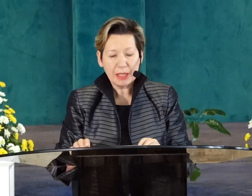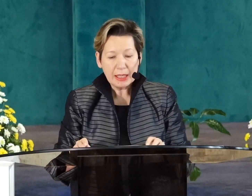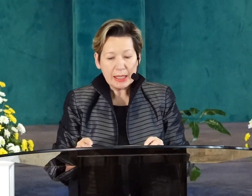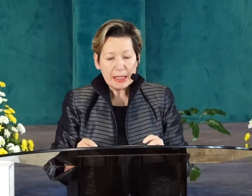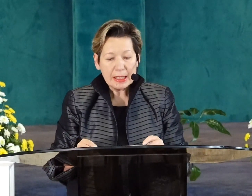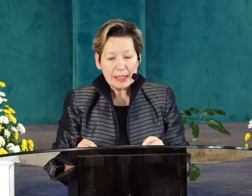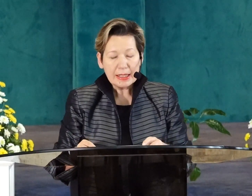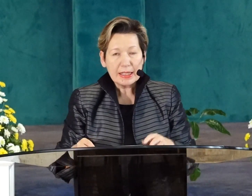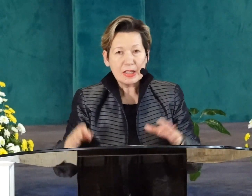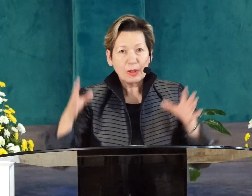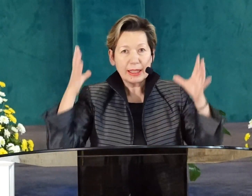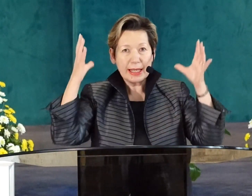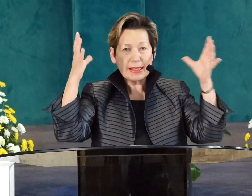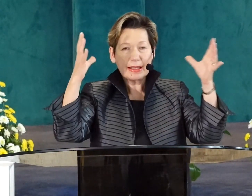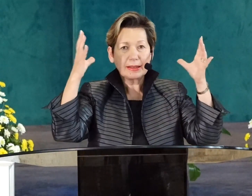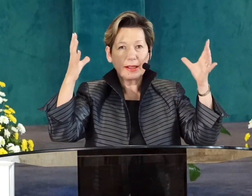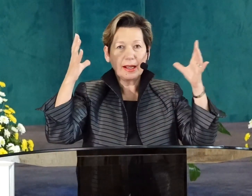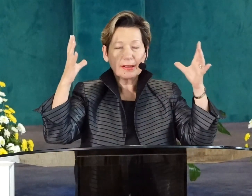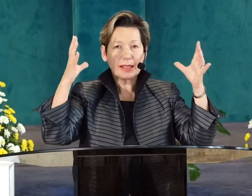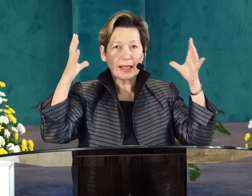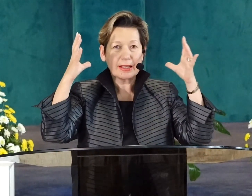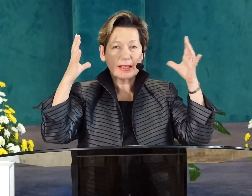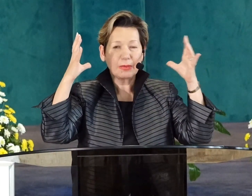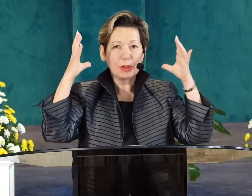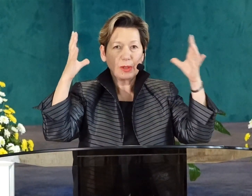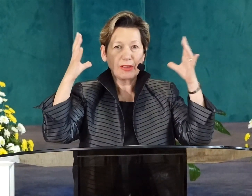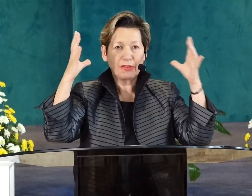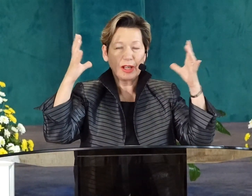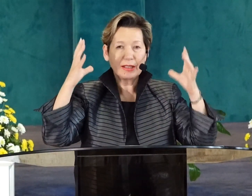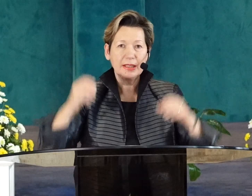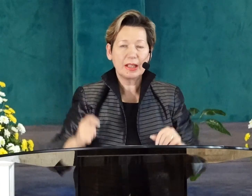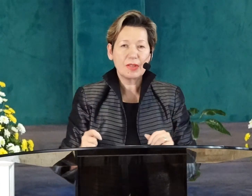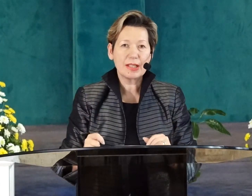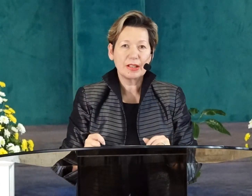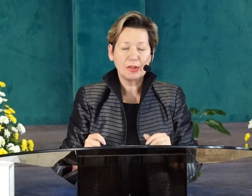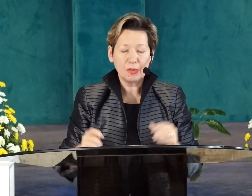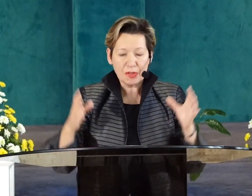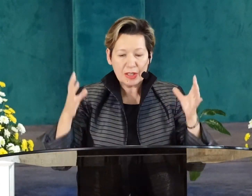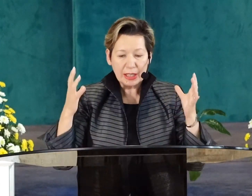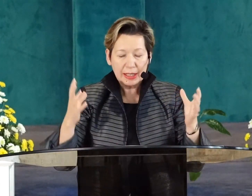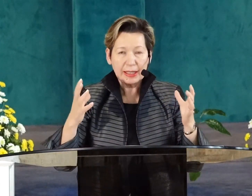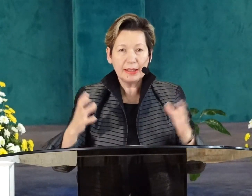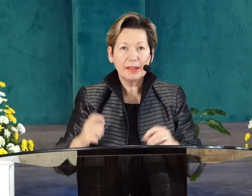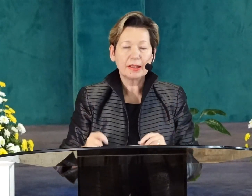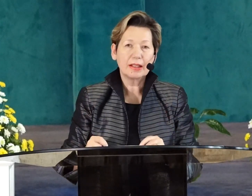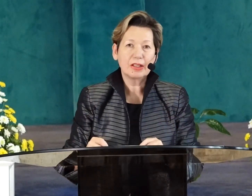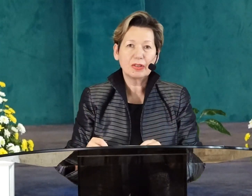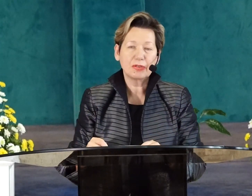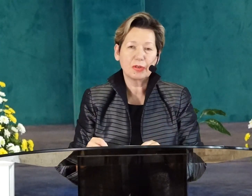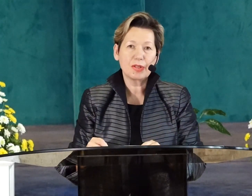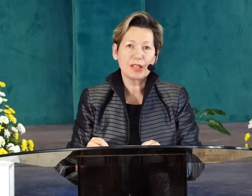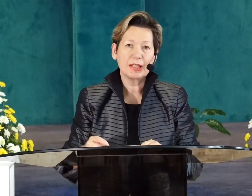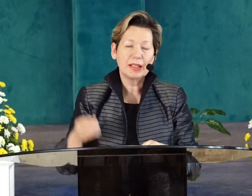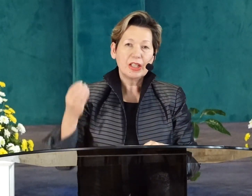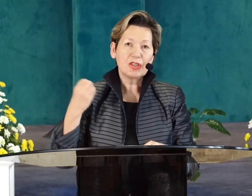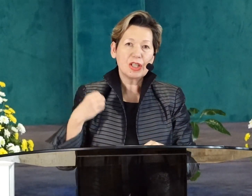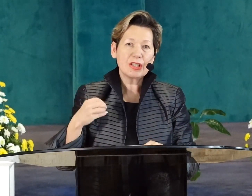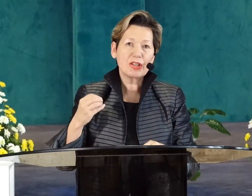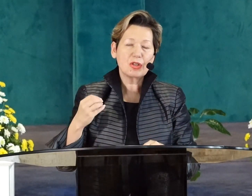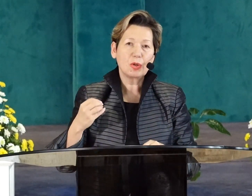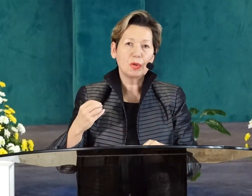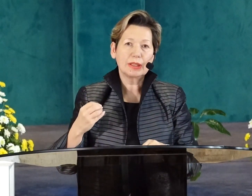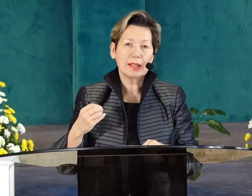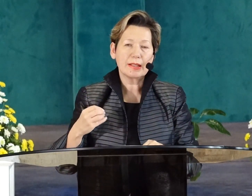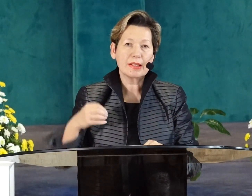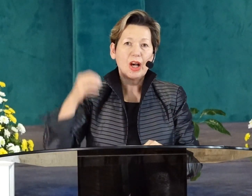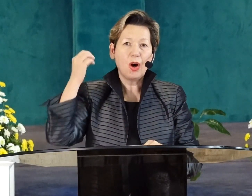force. So against that context, where we are finding ourselves in a controversy,